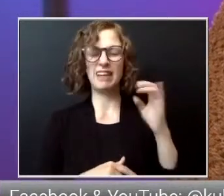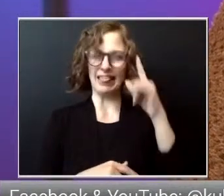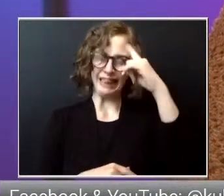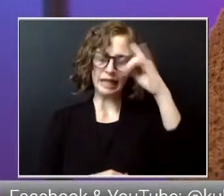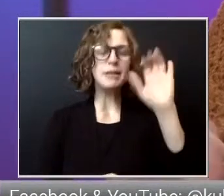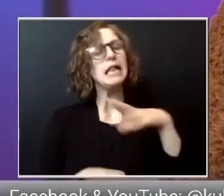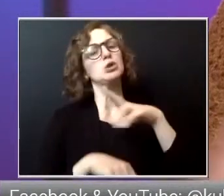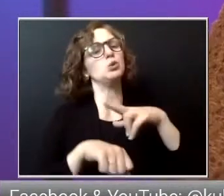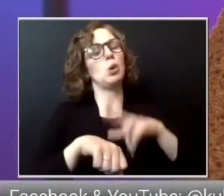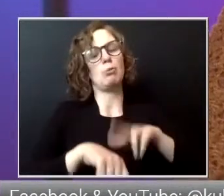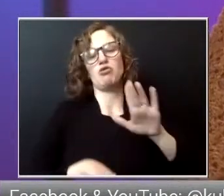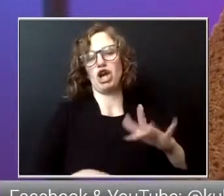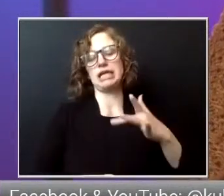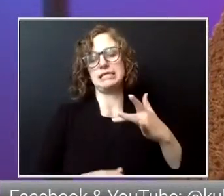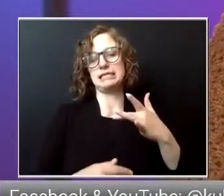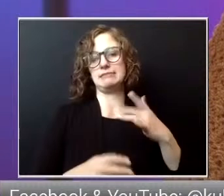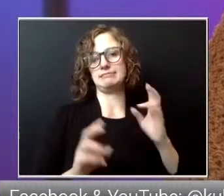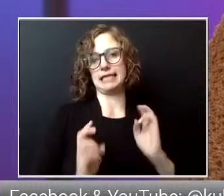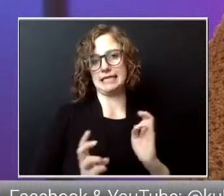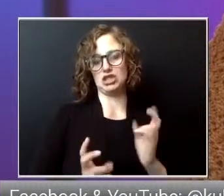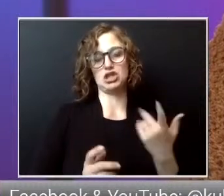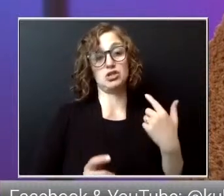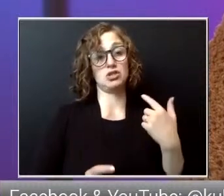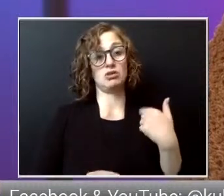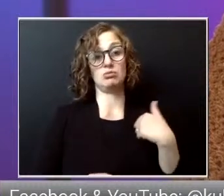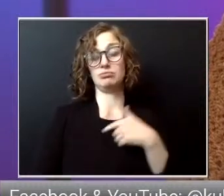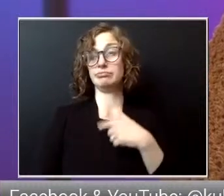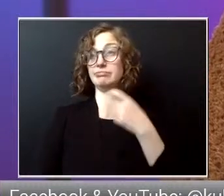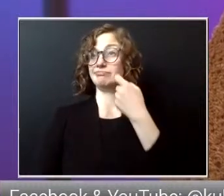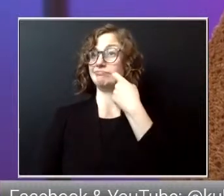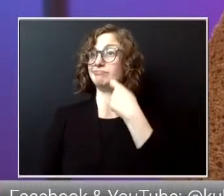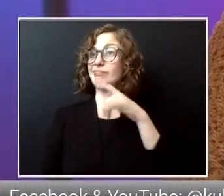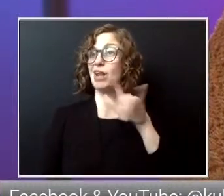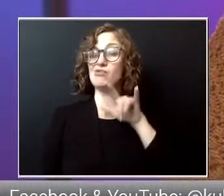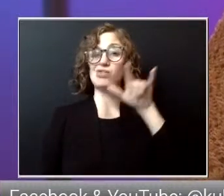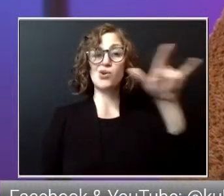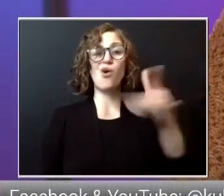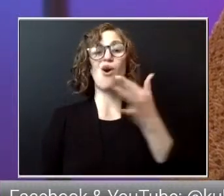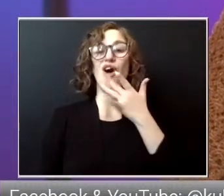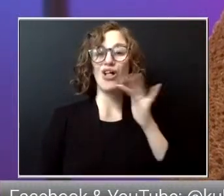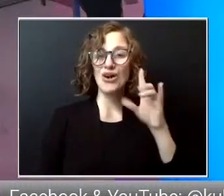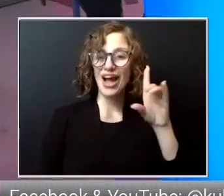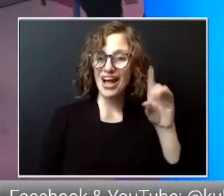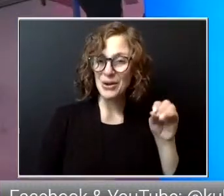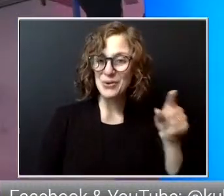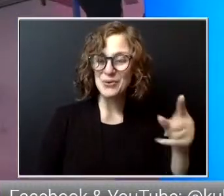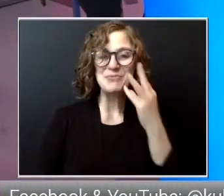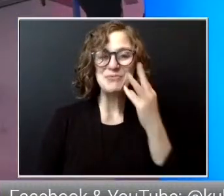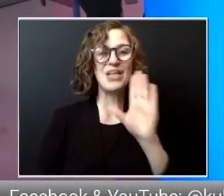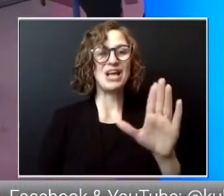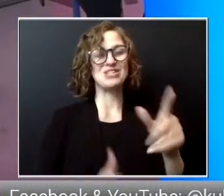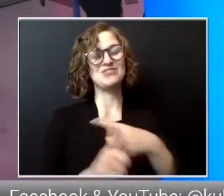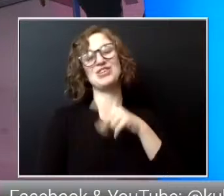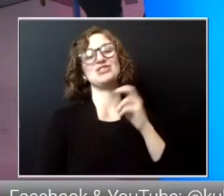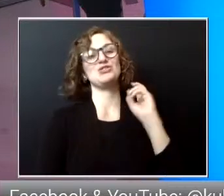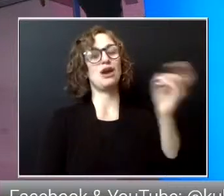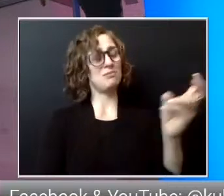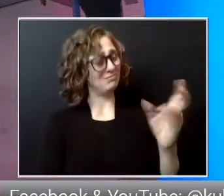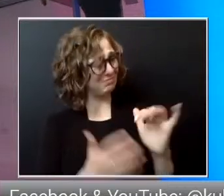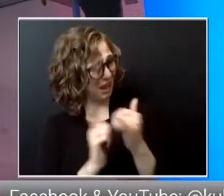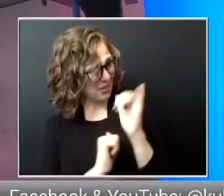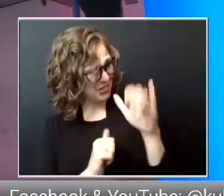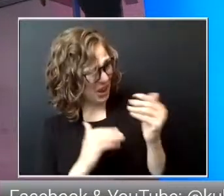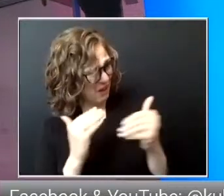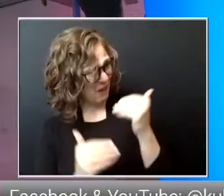So yeah, I mean, we just flew to Colorado, and he just went on his first trip. Oh, and fun. How was he on the plane? He did great. He slept the whole